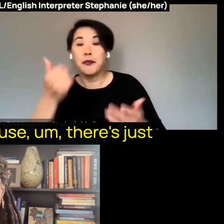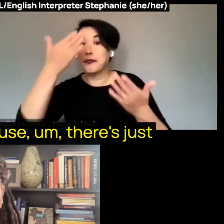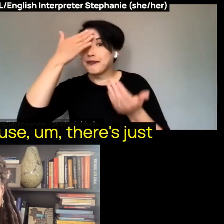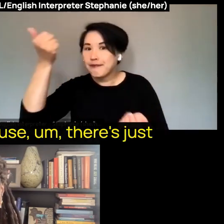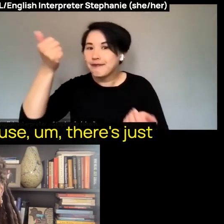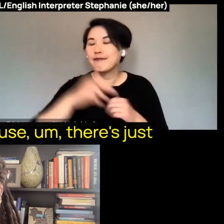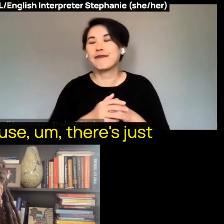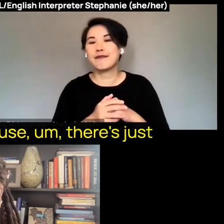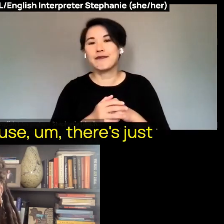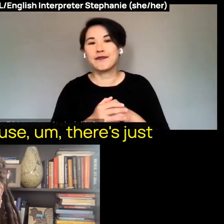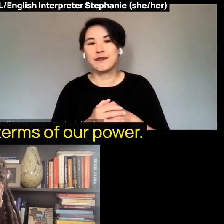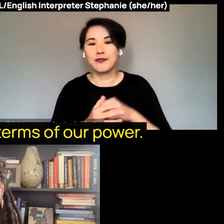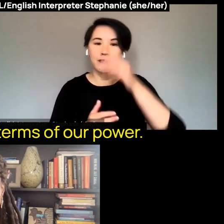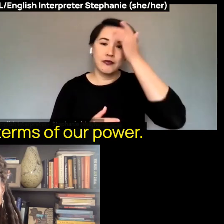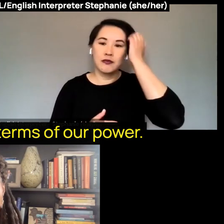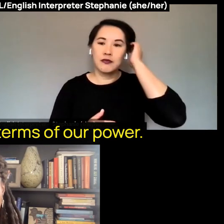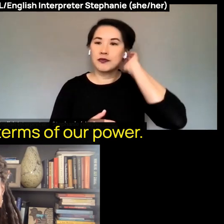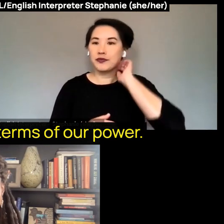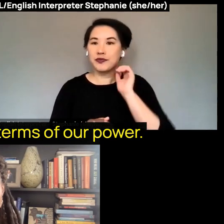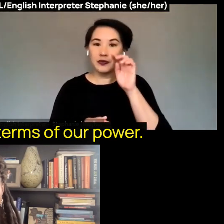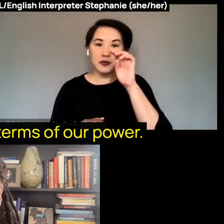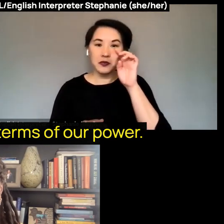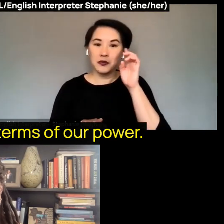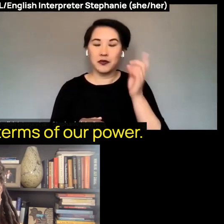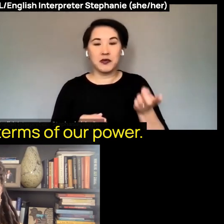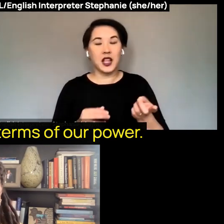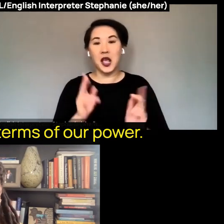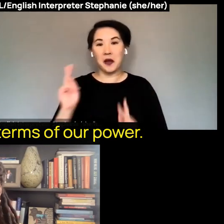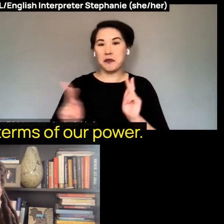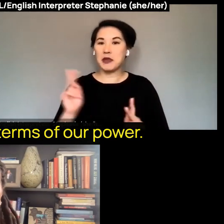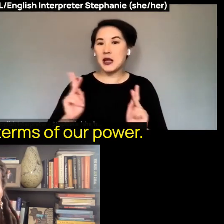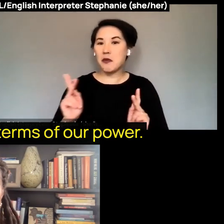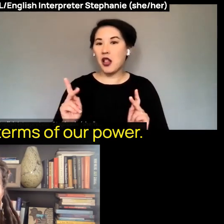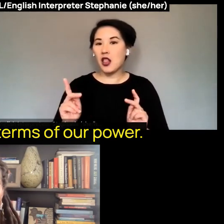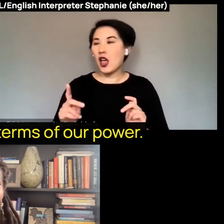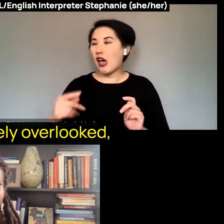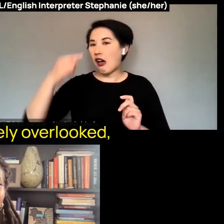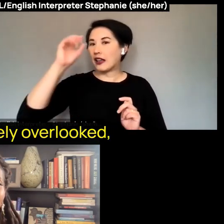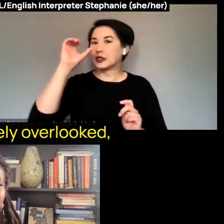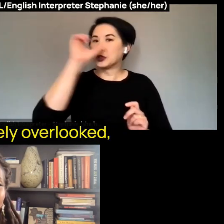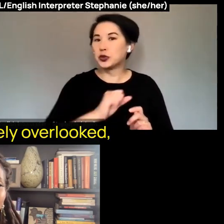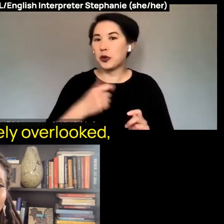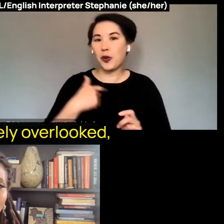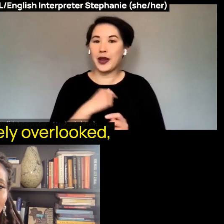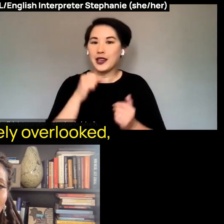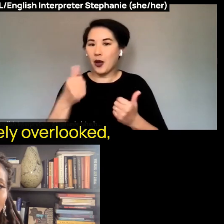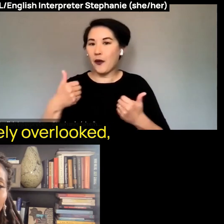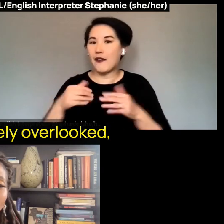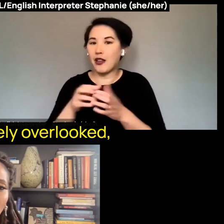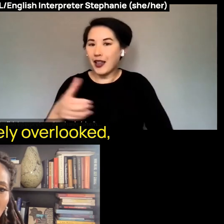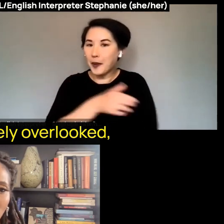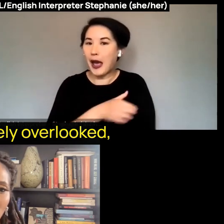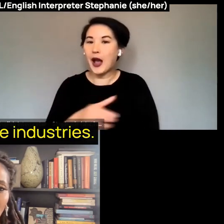because there's just an underestimation in terms of our power, and we're